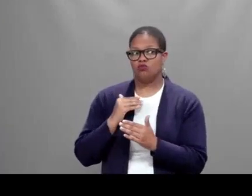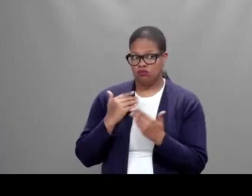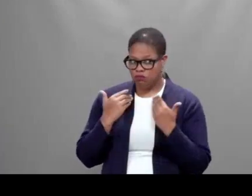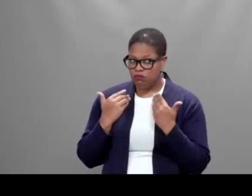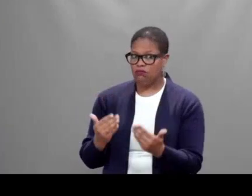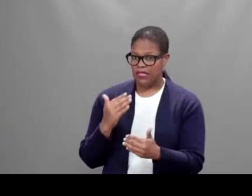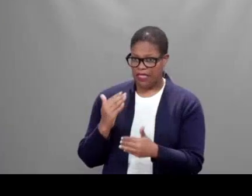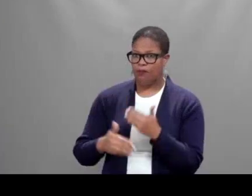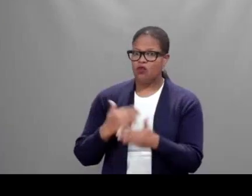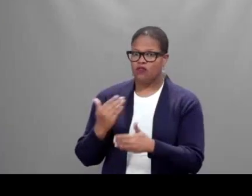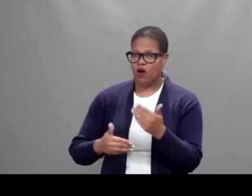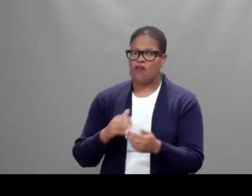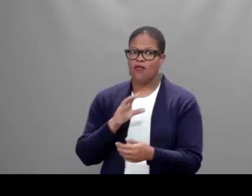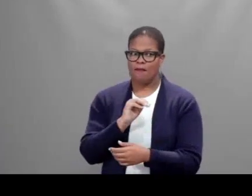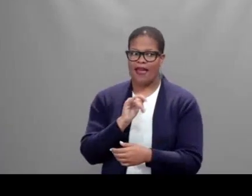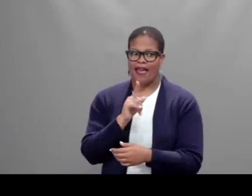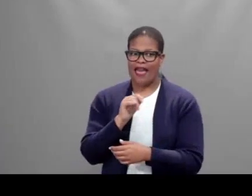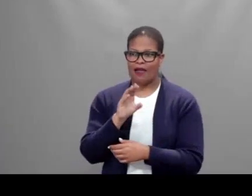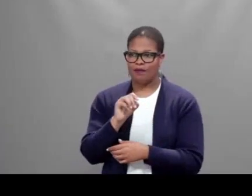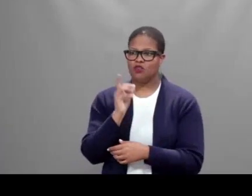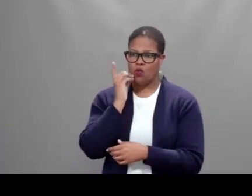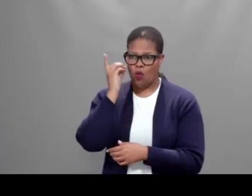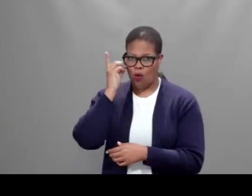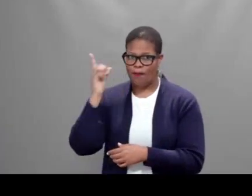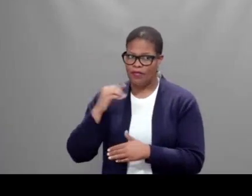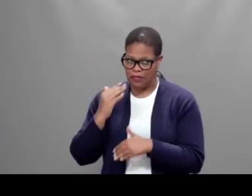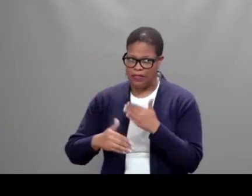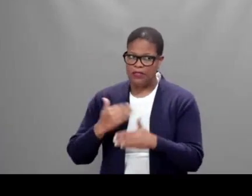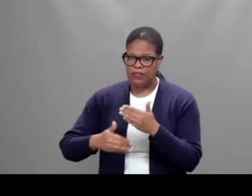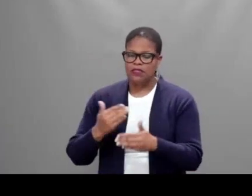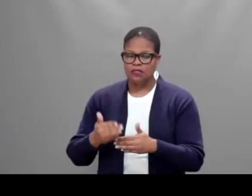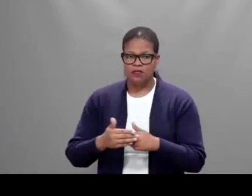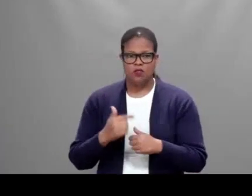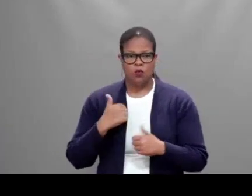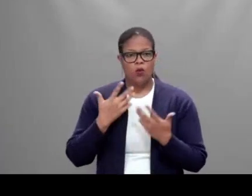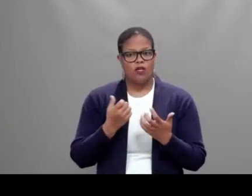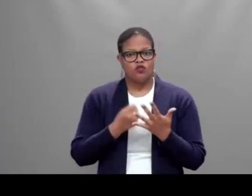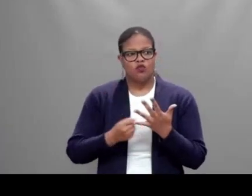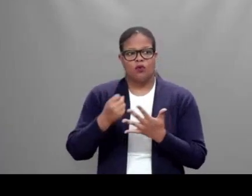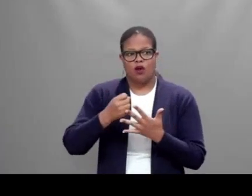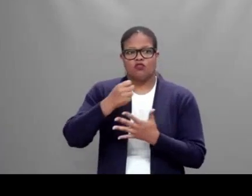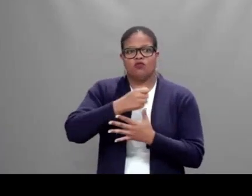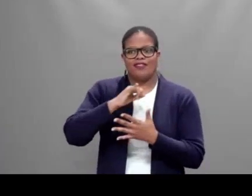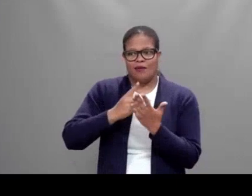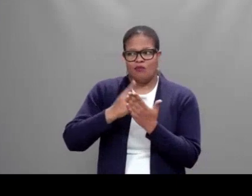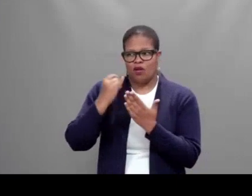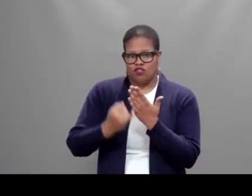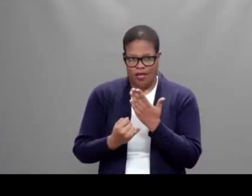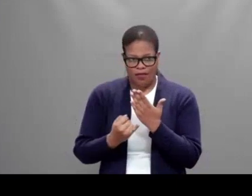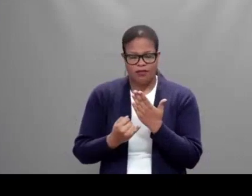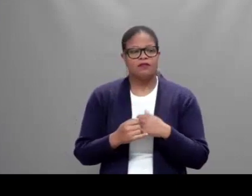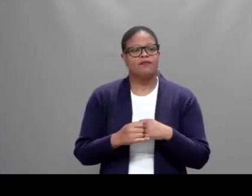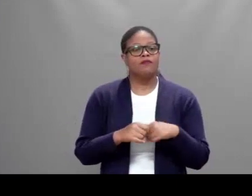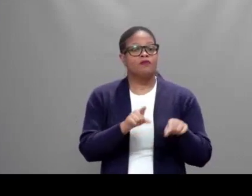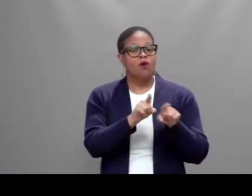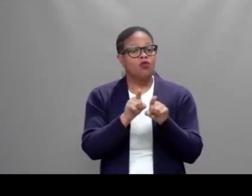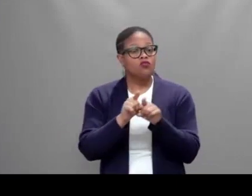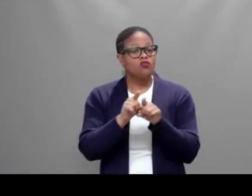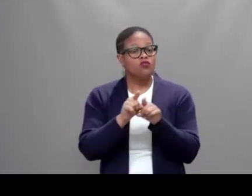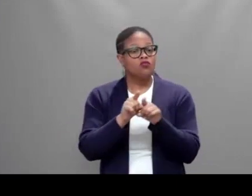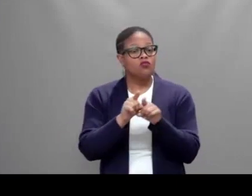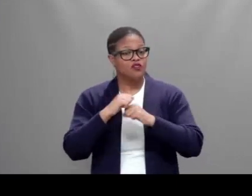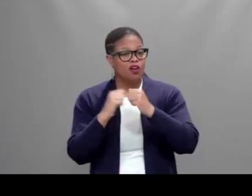on the McAdams dorm. And so we wanted to prioritize that. We do have some